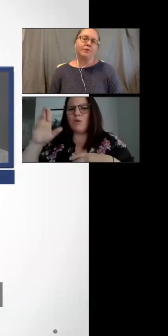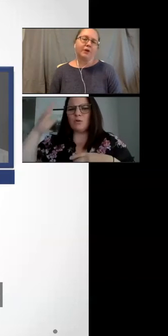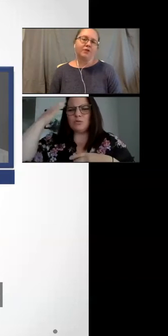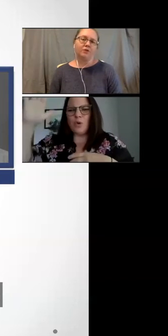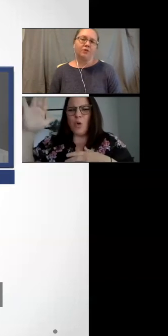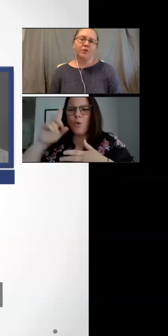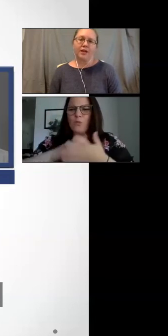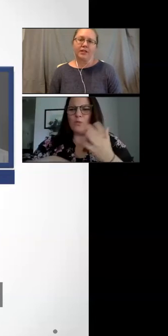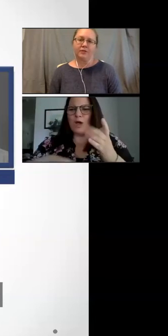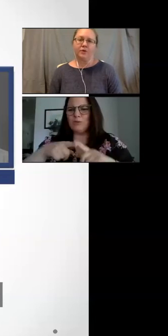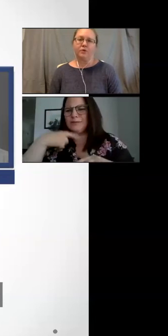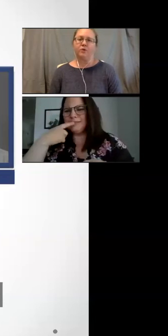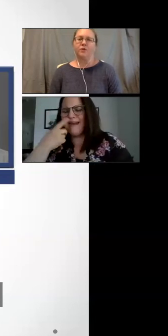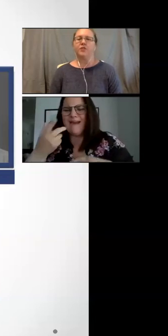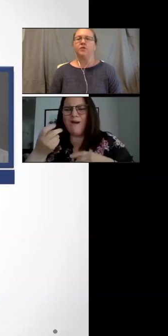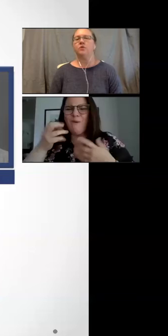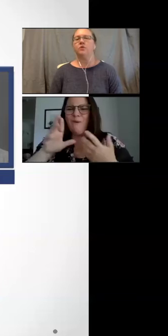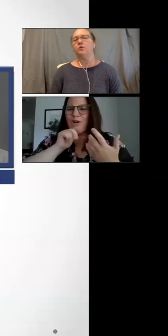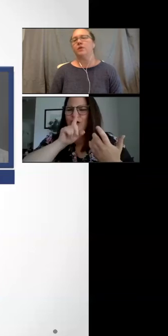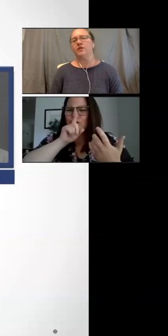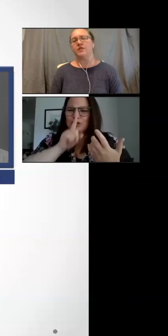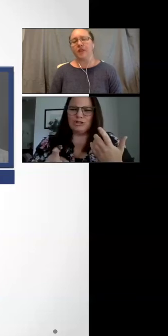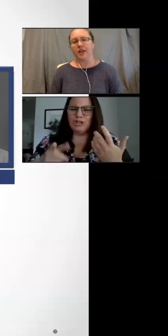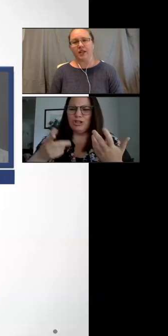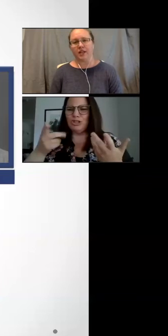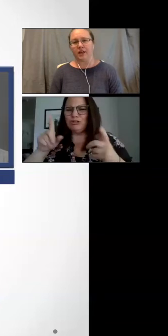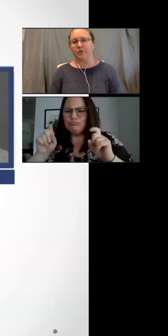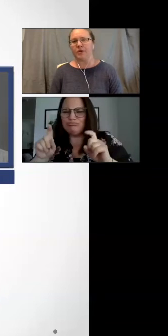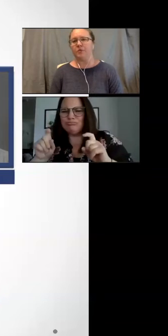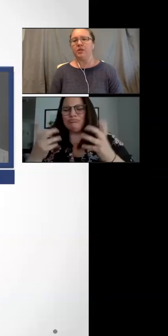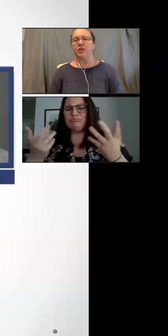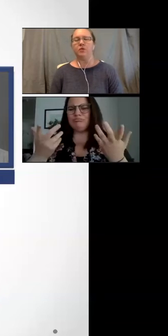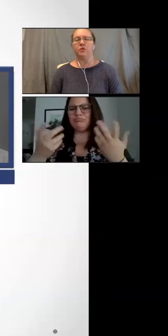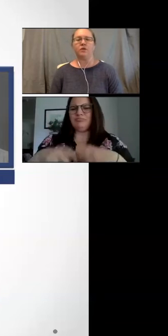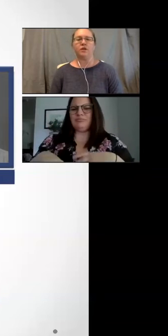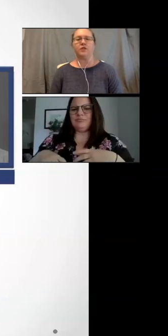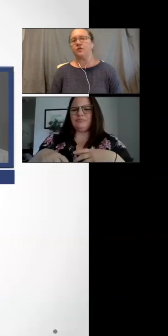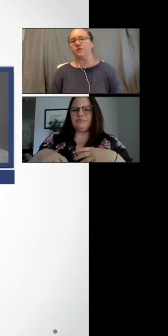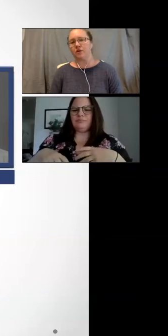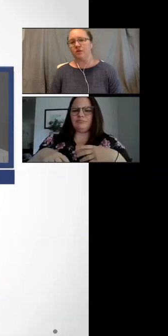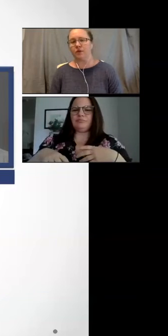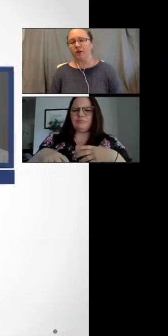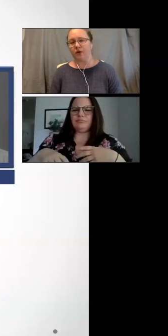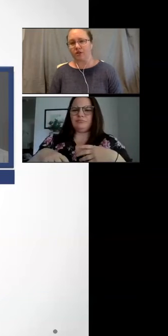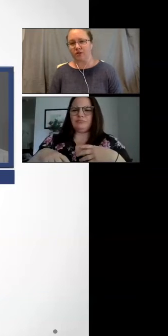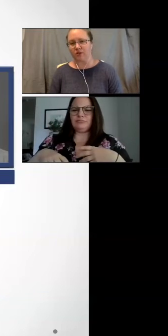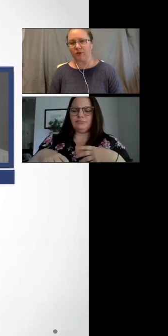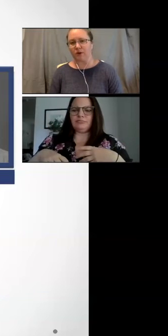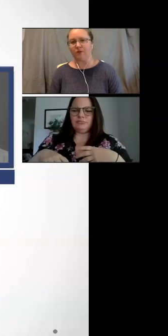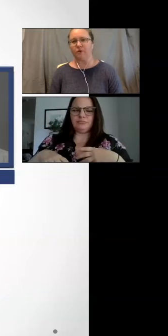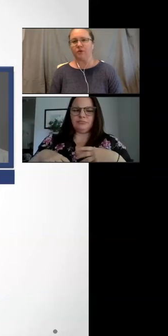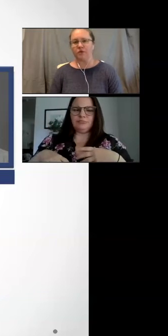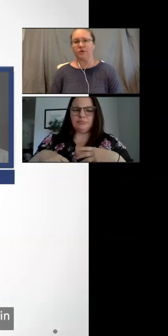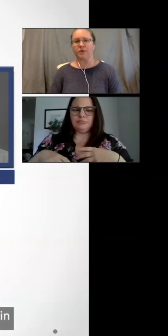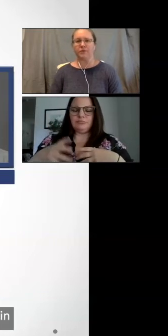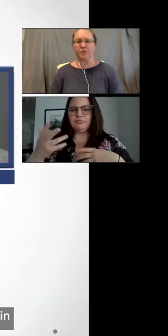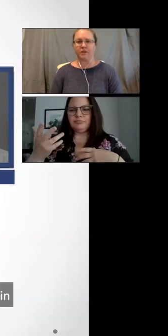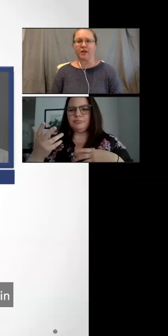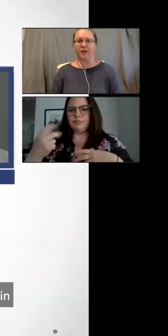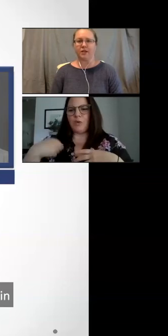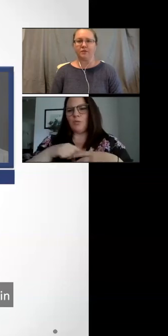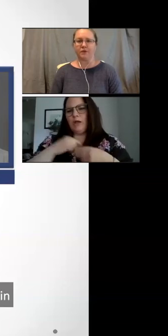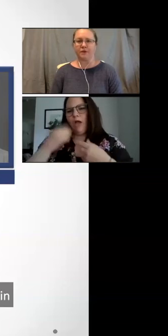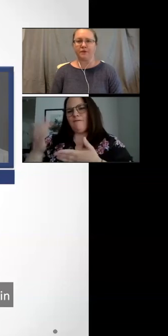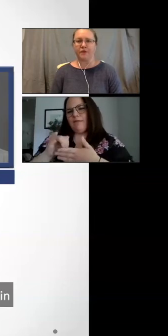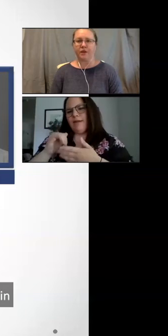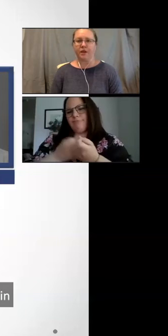Sometimes parents don't know what to ask for, or they don't know what to say in an IEP meeting, or they're uncertain what questions can be brought forward. So we support that